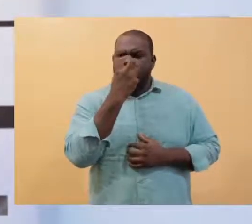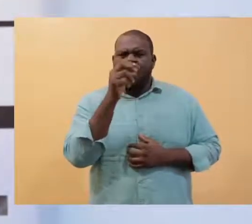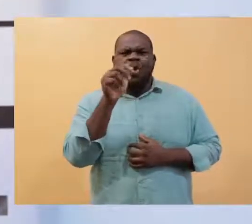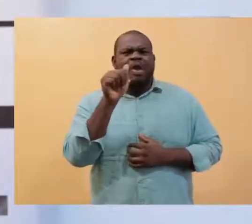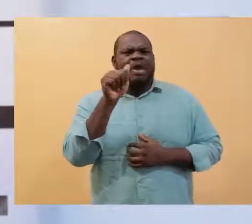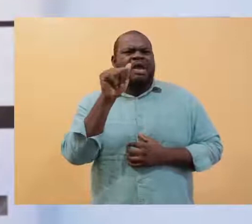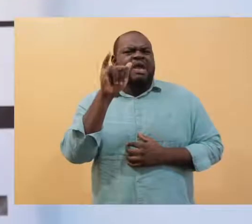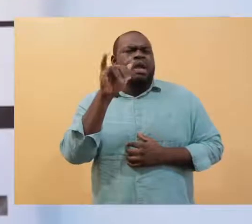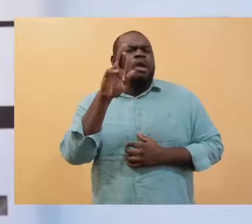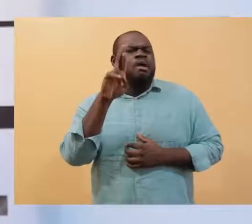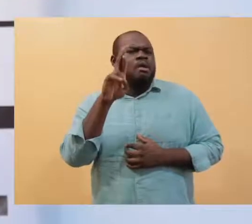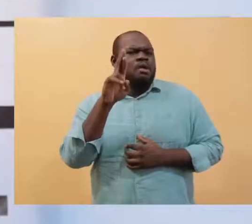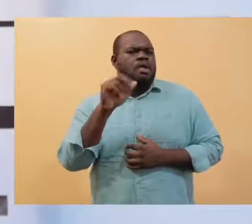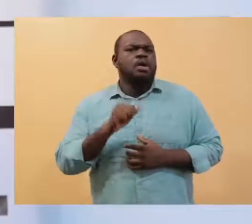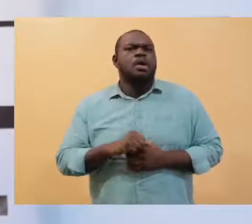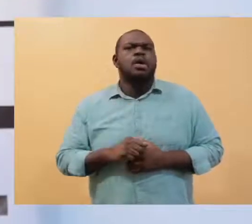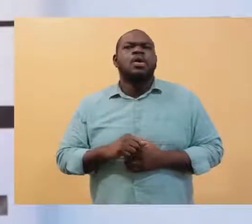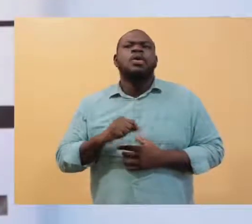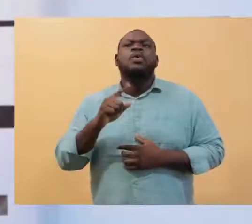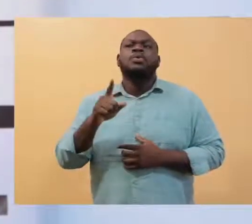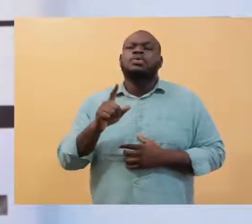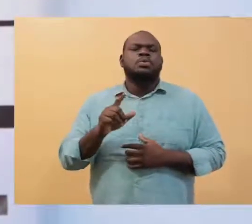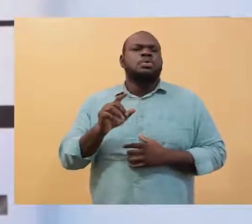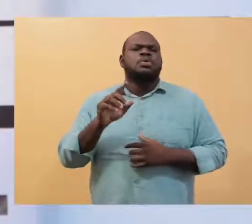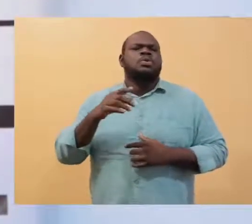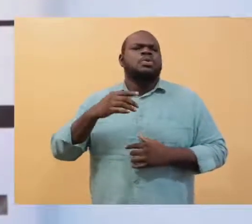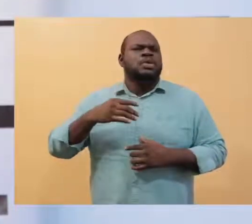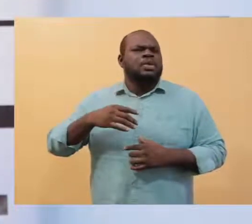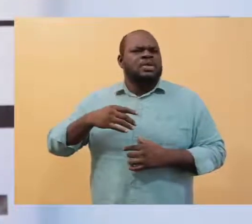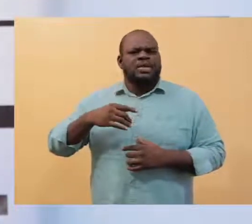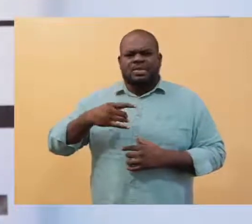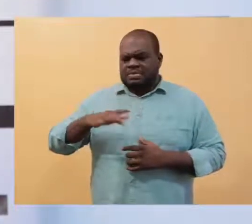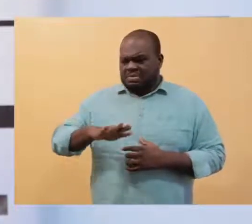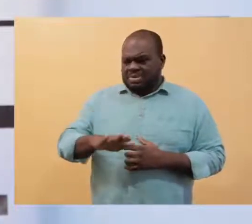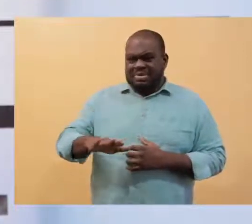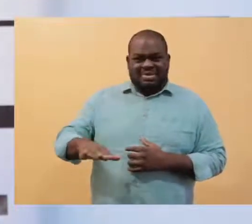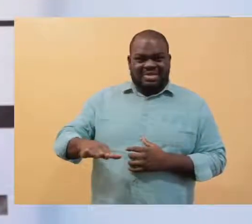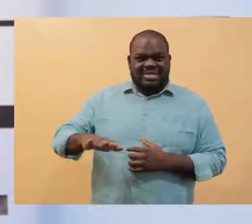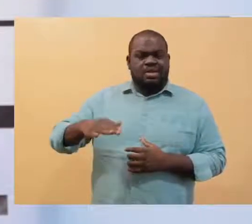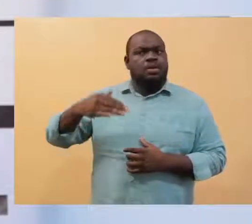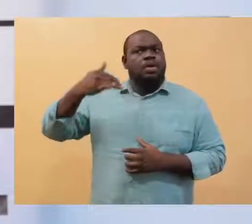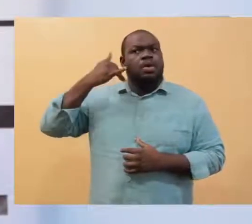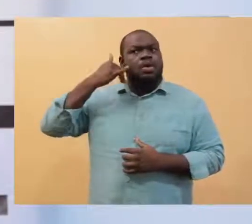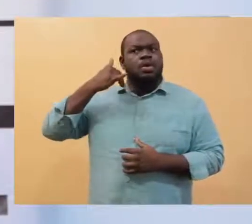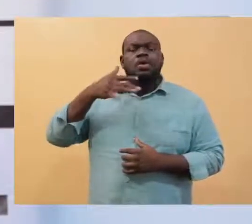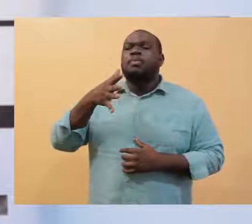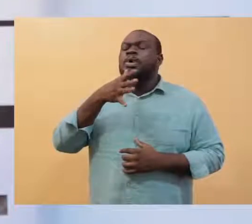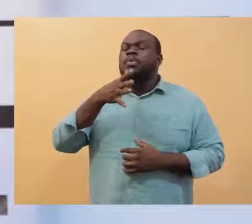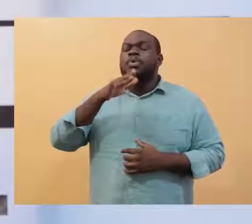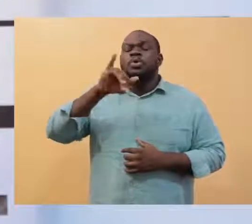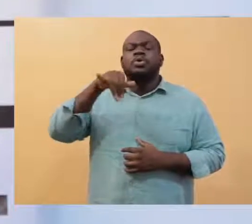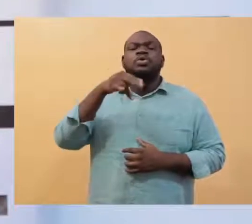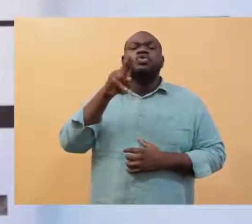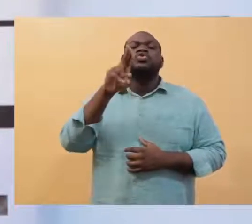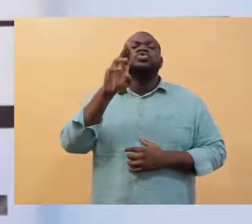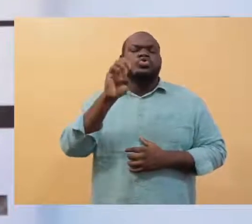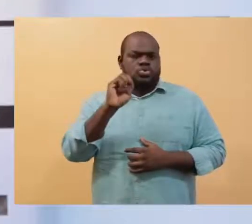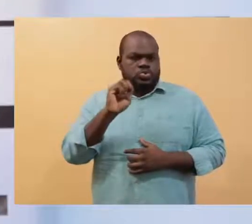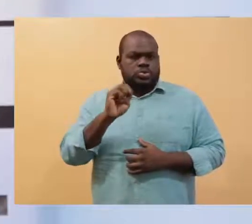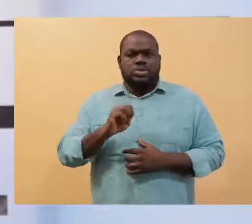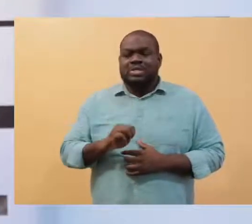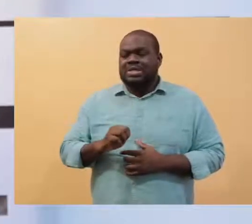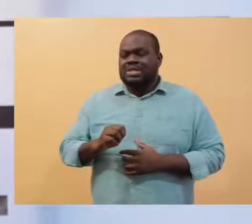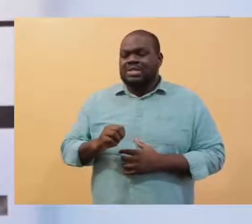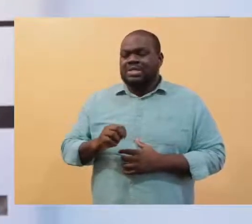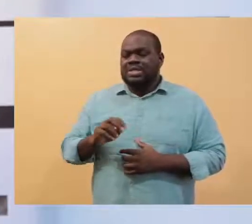vehicle. One of my kids had called my mother June, and she was there watching. That was one of the